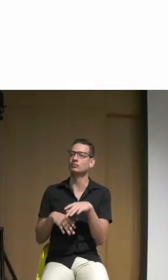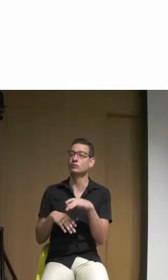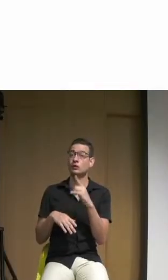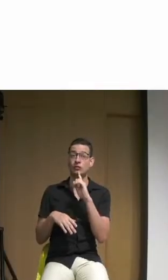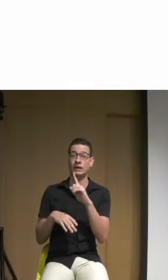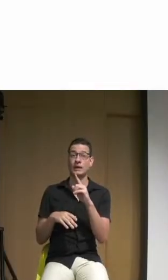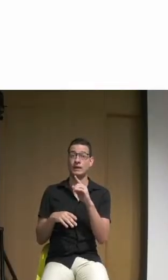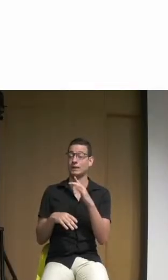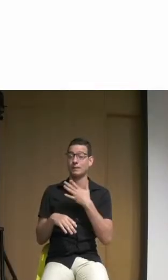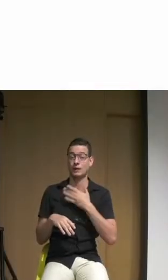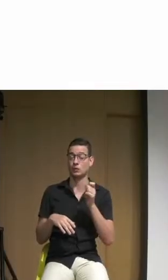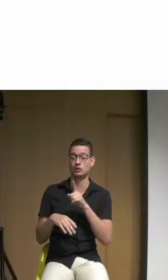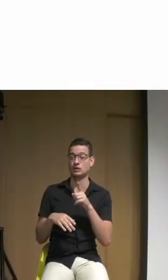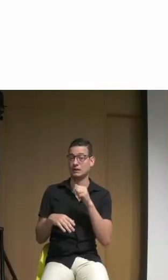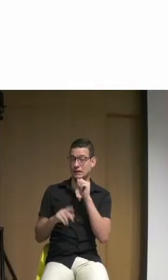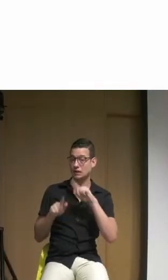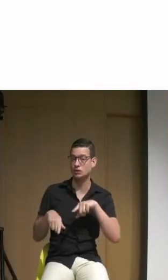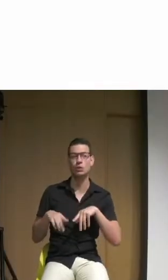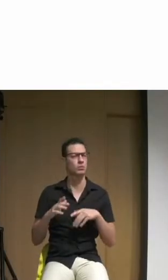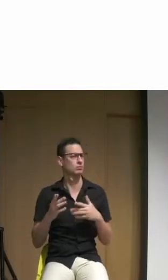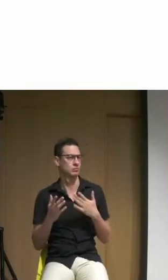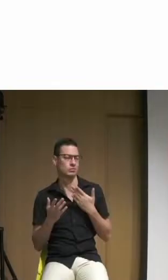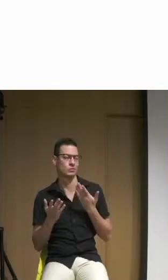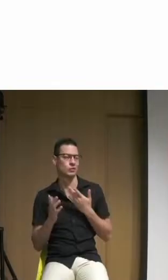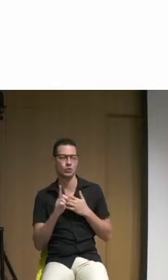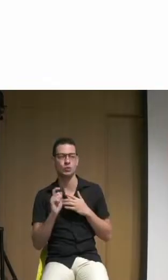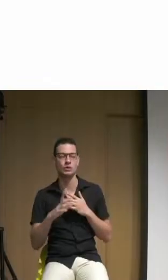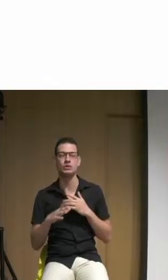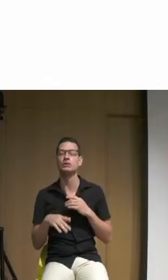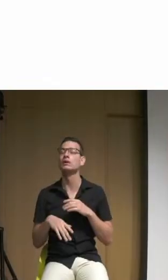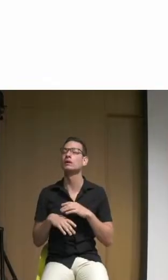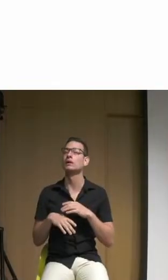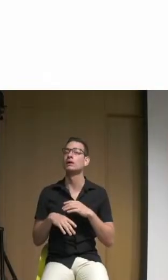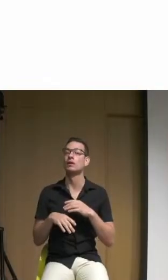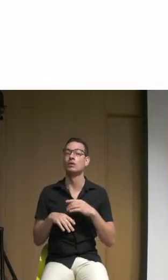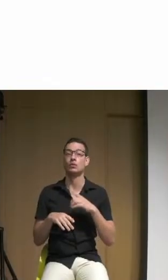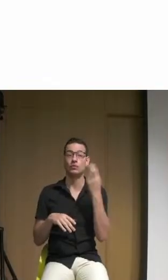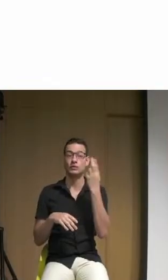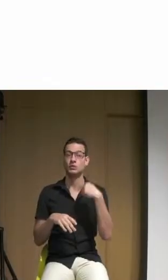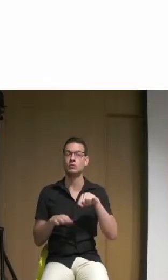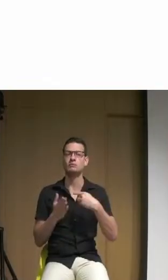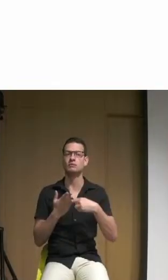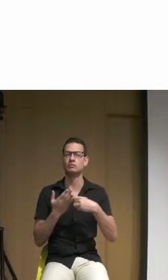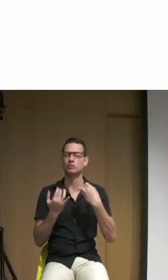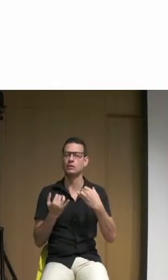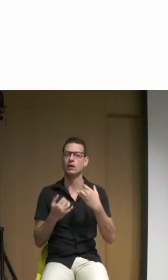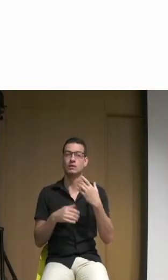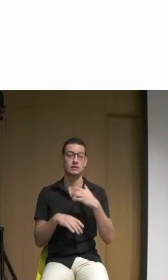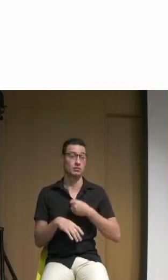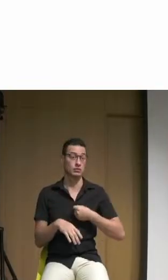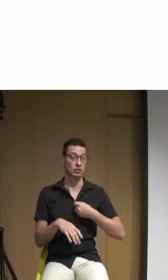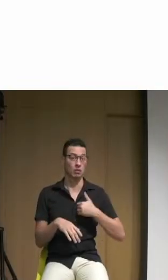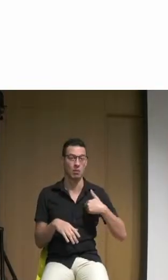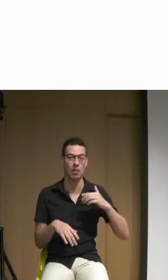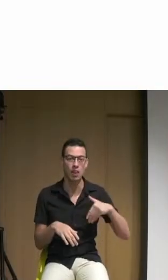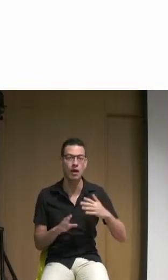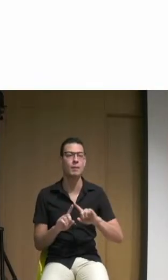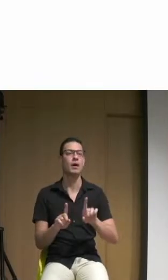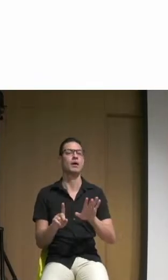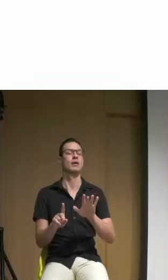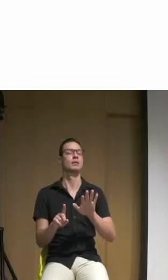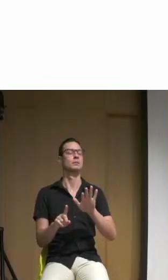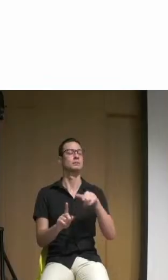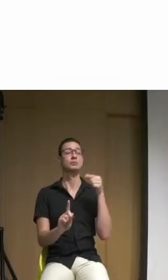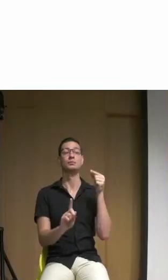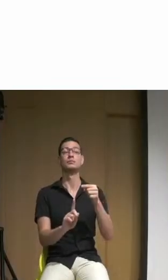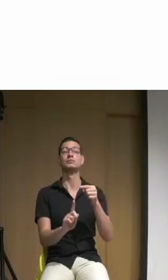reason why this is a germane conversation is that someone came forward, and again, I apologize profusely for being late,